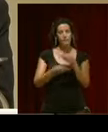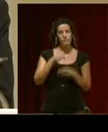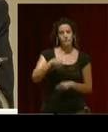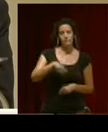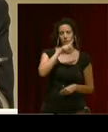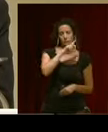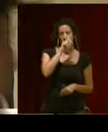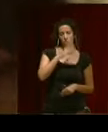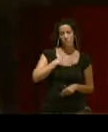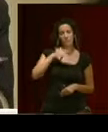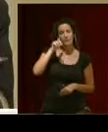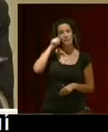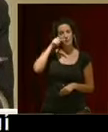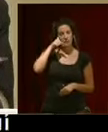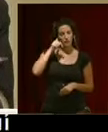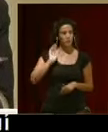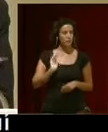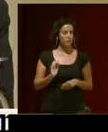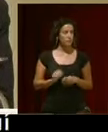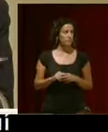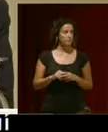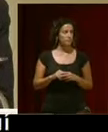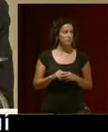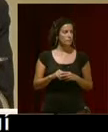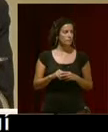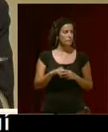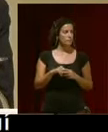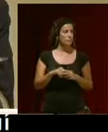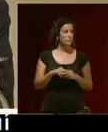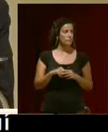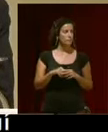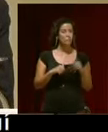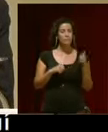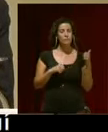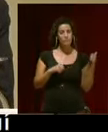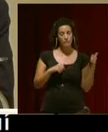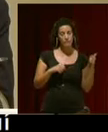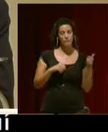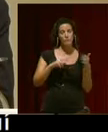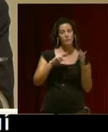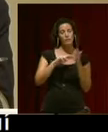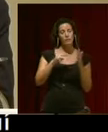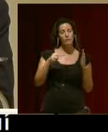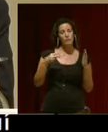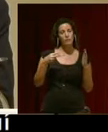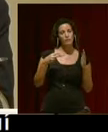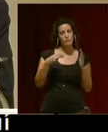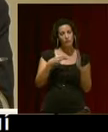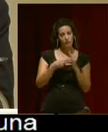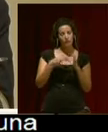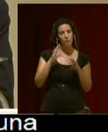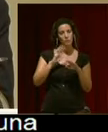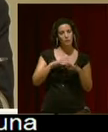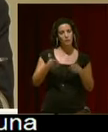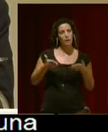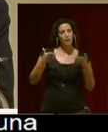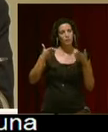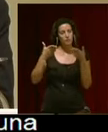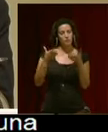CSIC since the 90s. And in my PhD, I also tackled this issue.